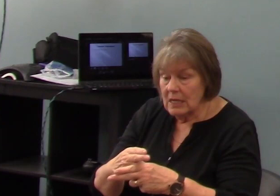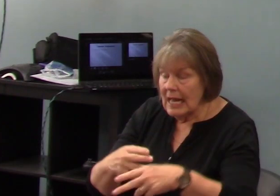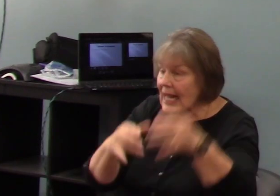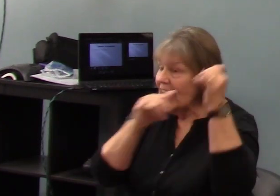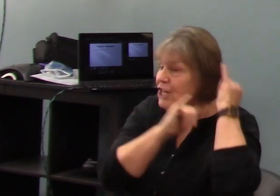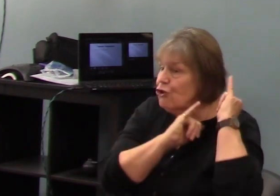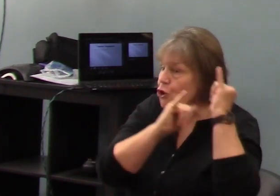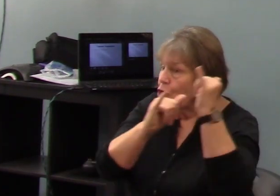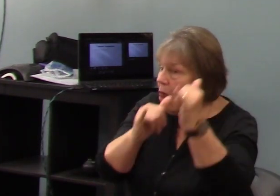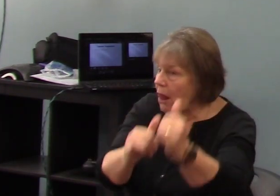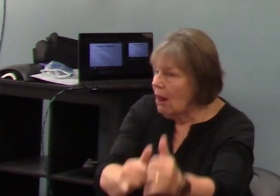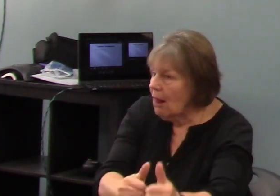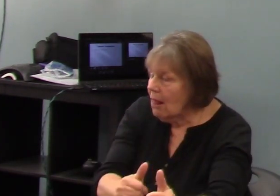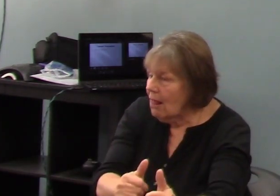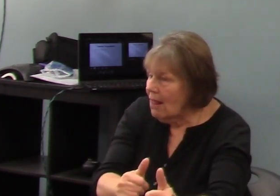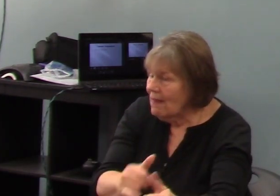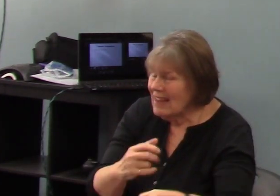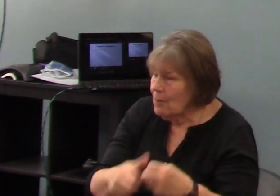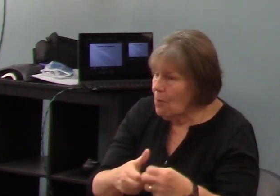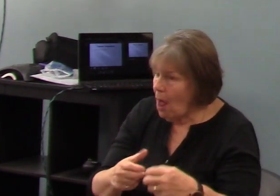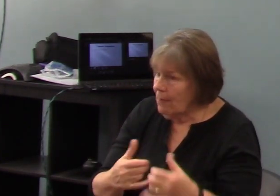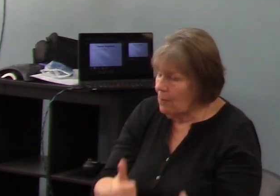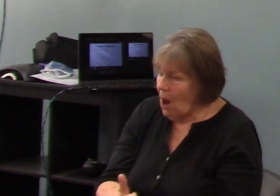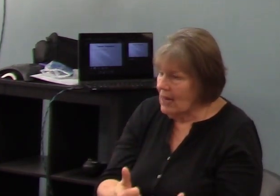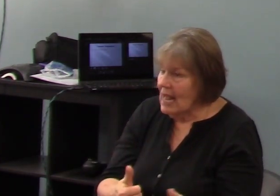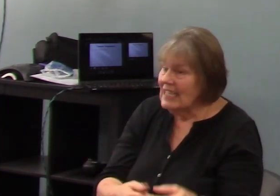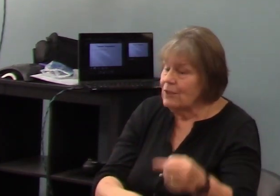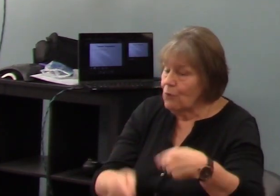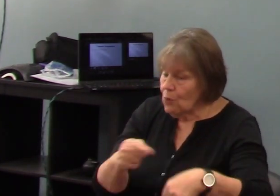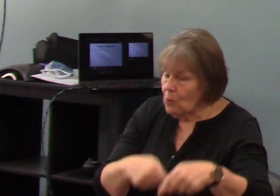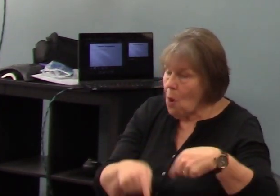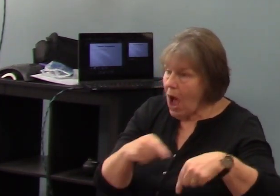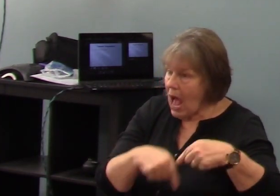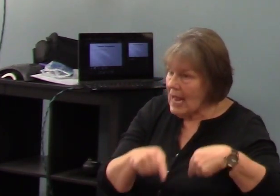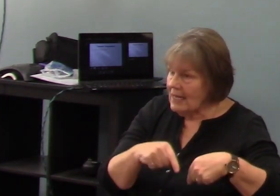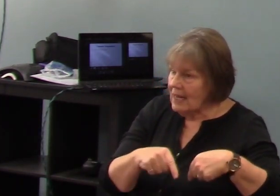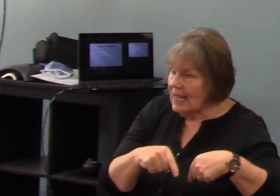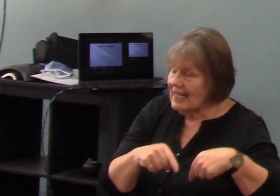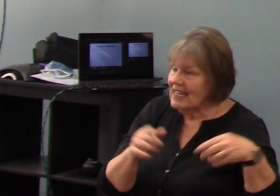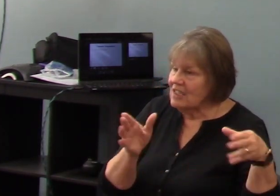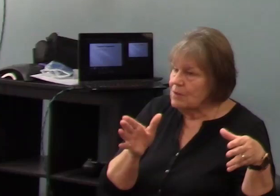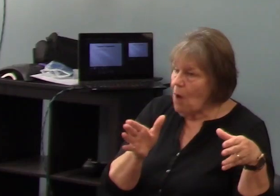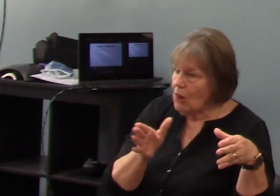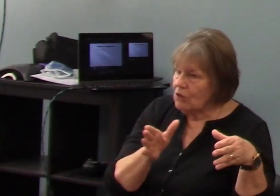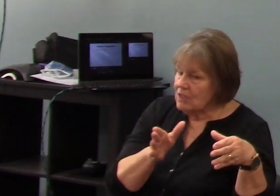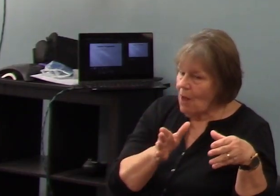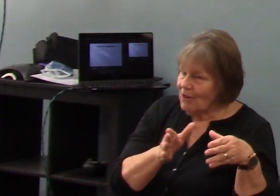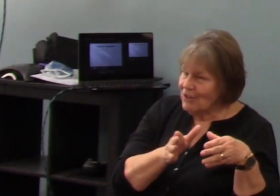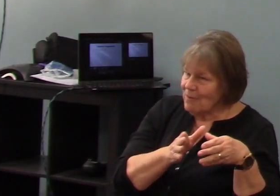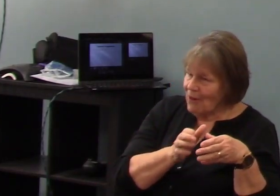that's a problem, right? Because if you rewind, it gets smaller and smaller and smaller and smaller. So one of those guys came up with this idea called the steady-state